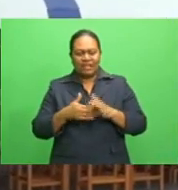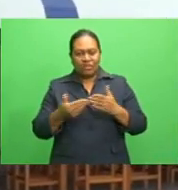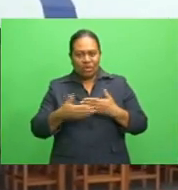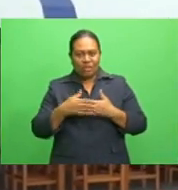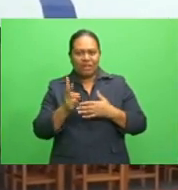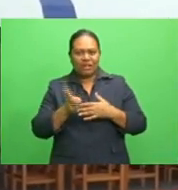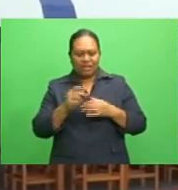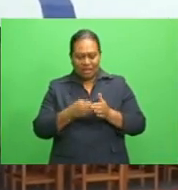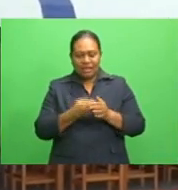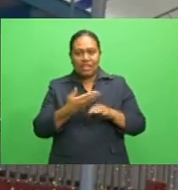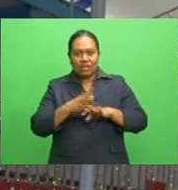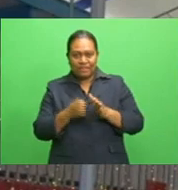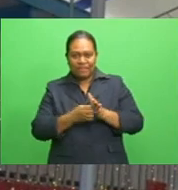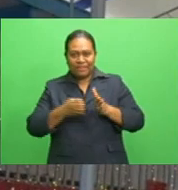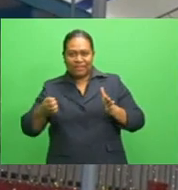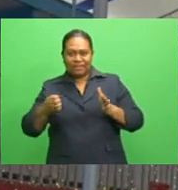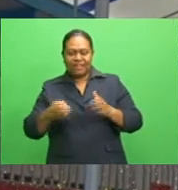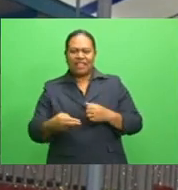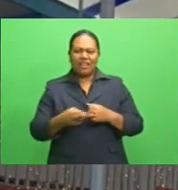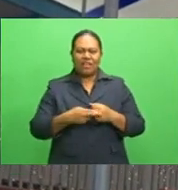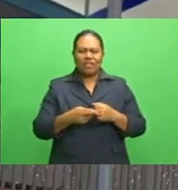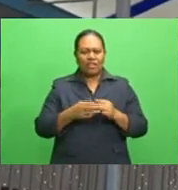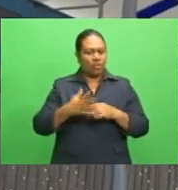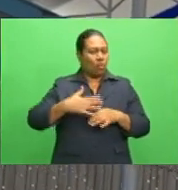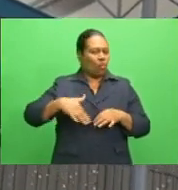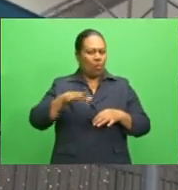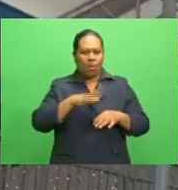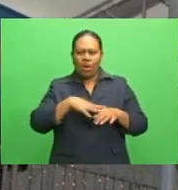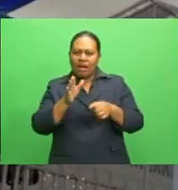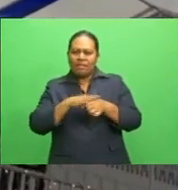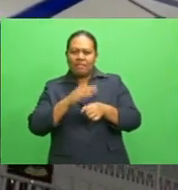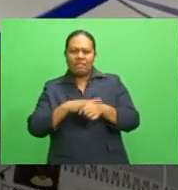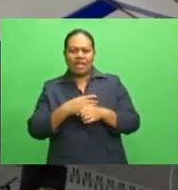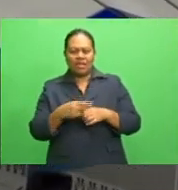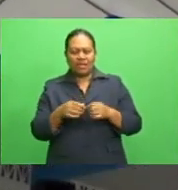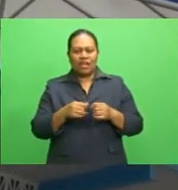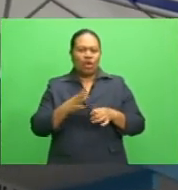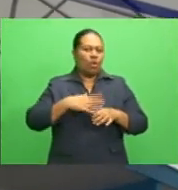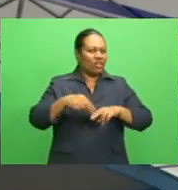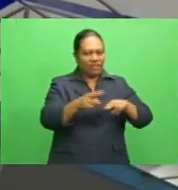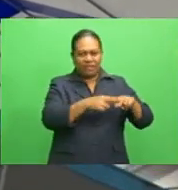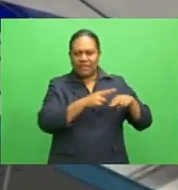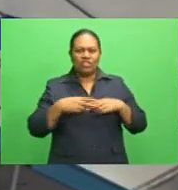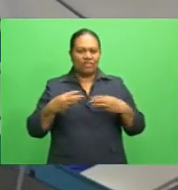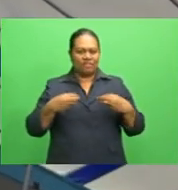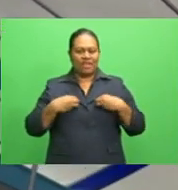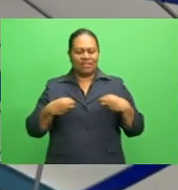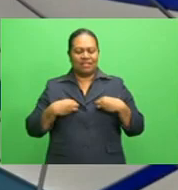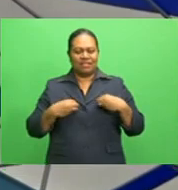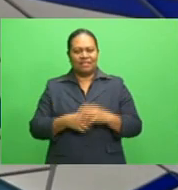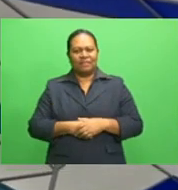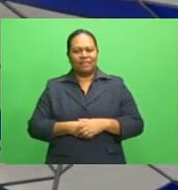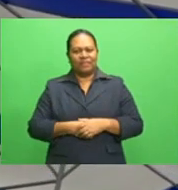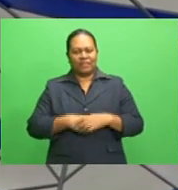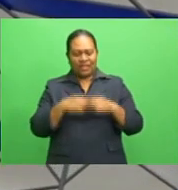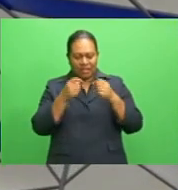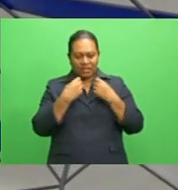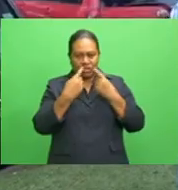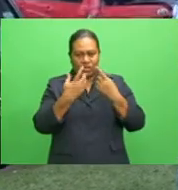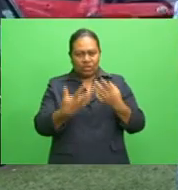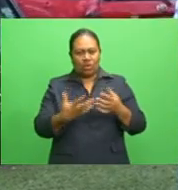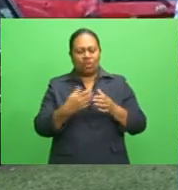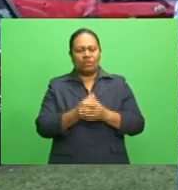new extensions and renovation were all designed, built and installed by Fijian-owned business entities. These refurbishing included